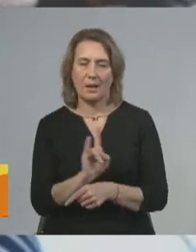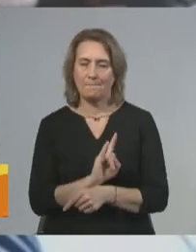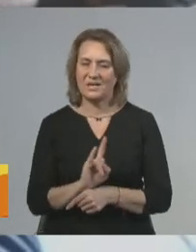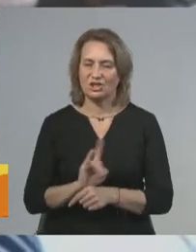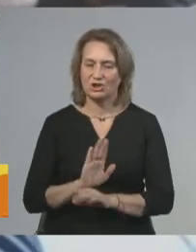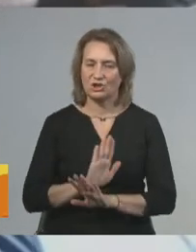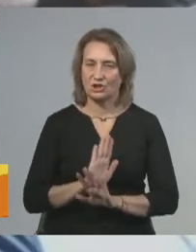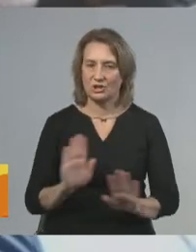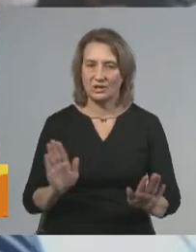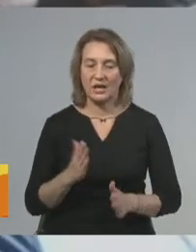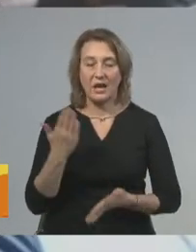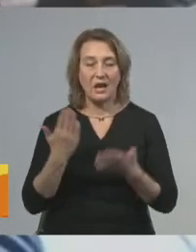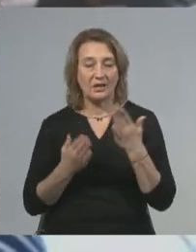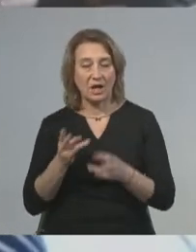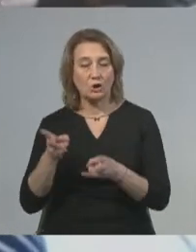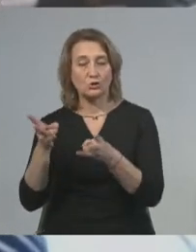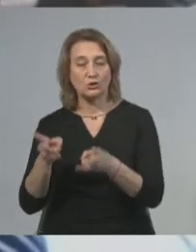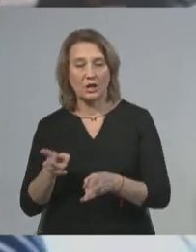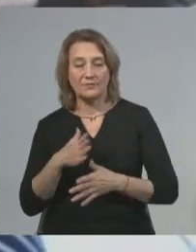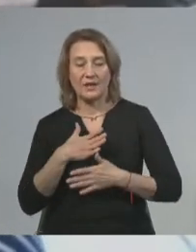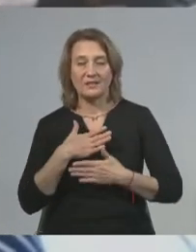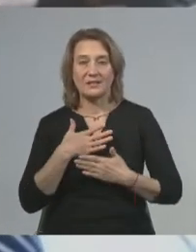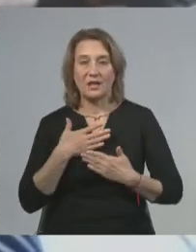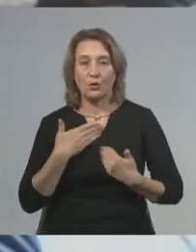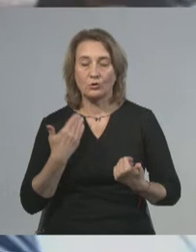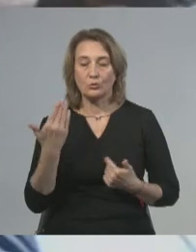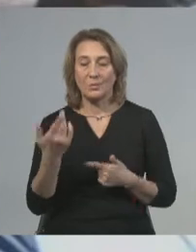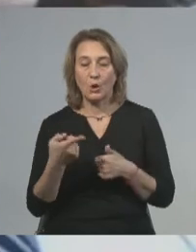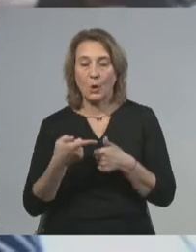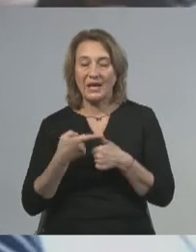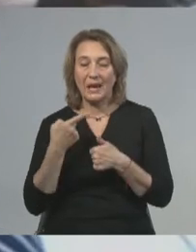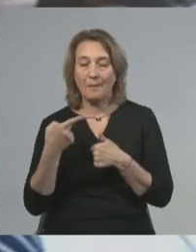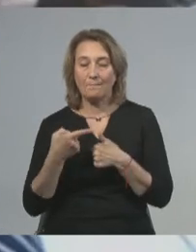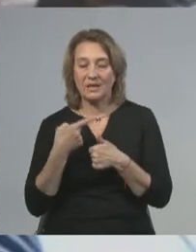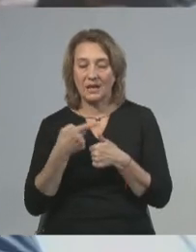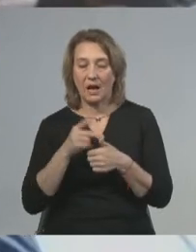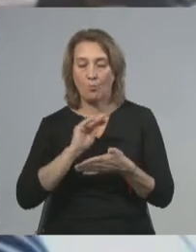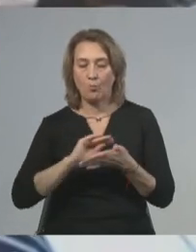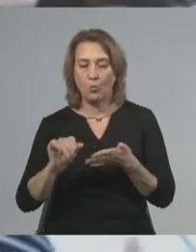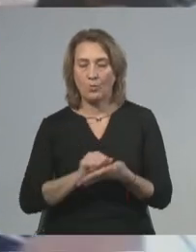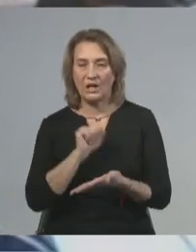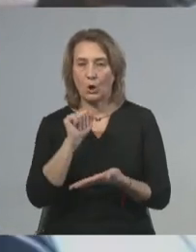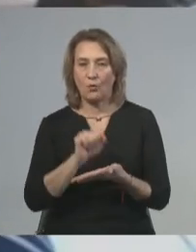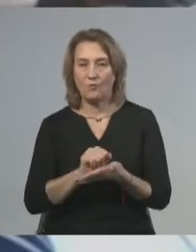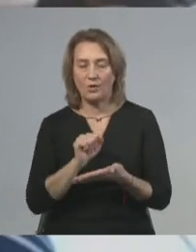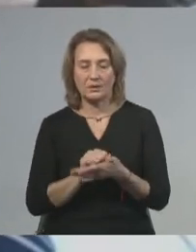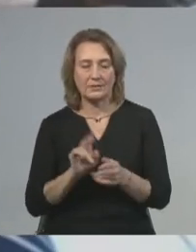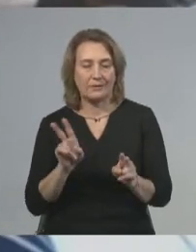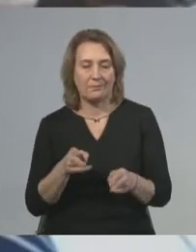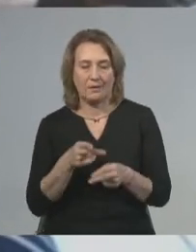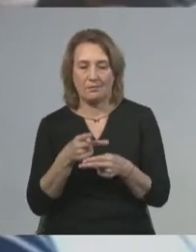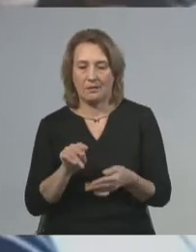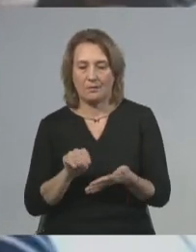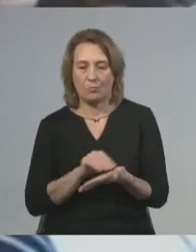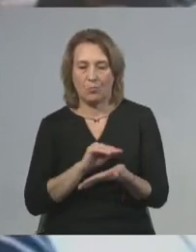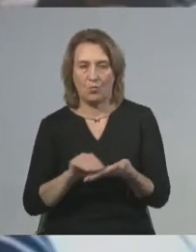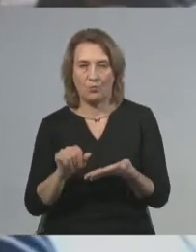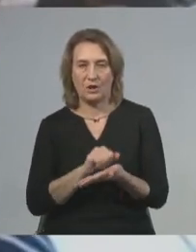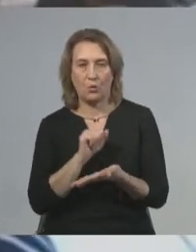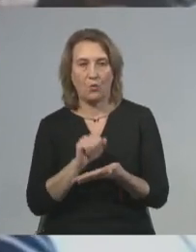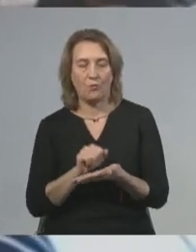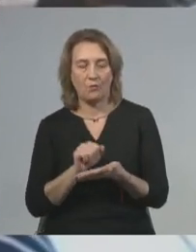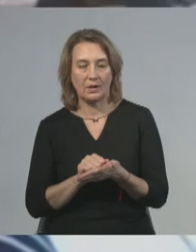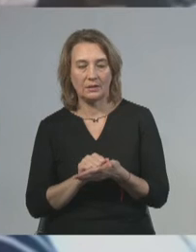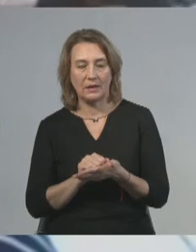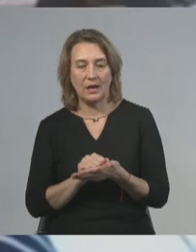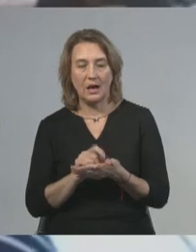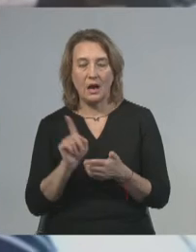uh come out with her name there is not don't publish other important informations which can reveal her at the